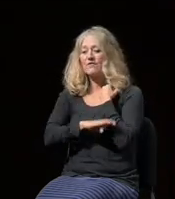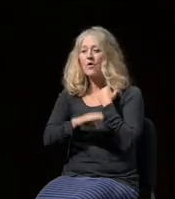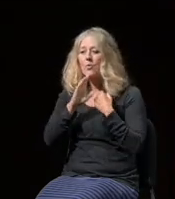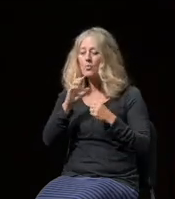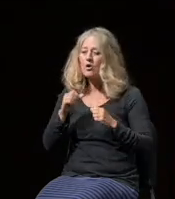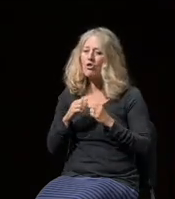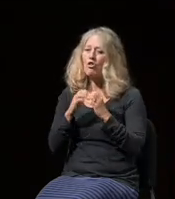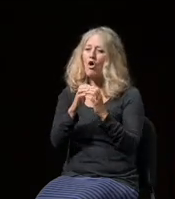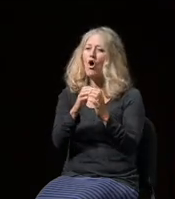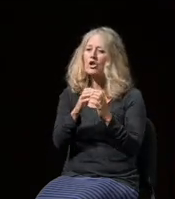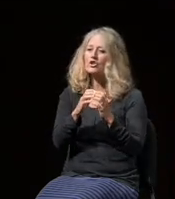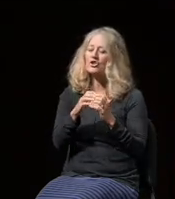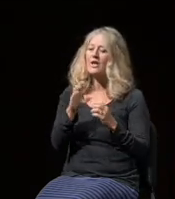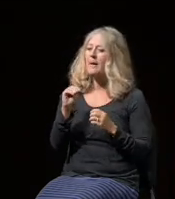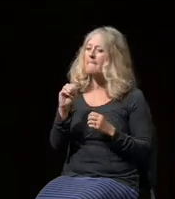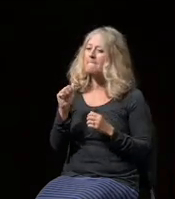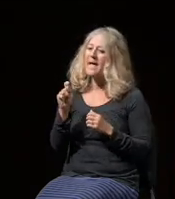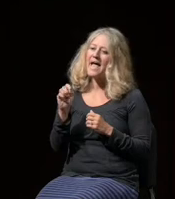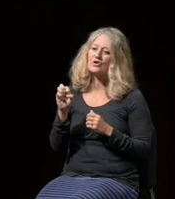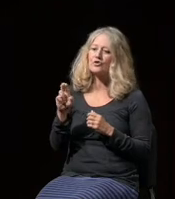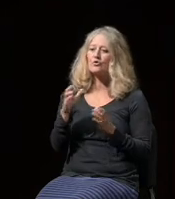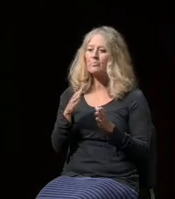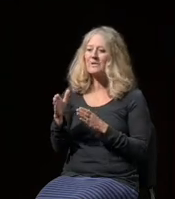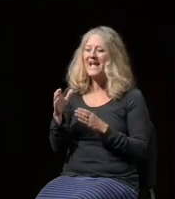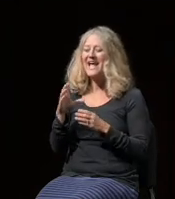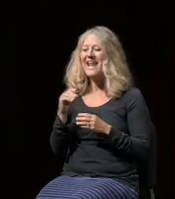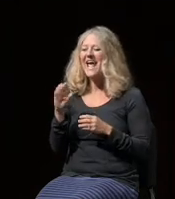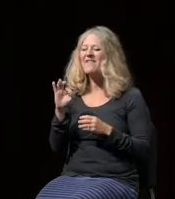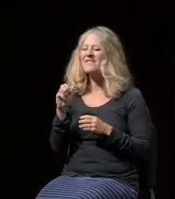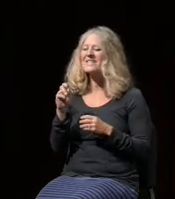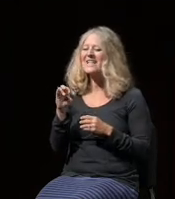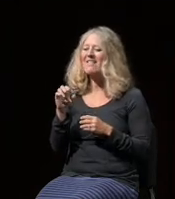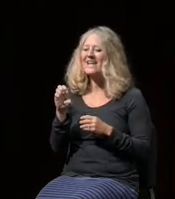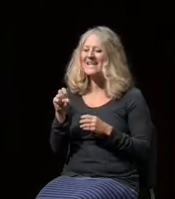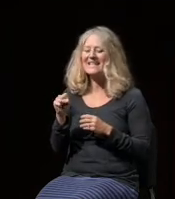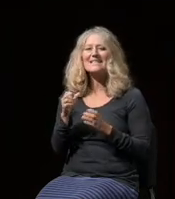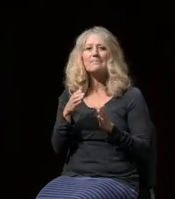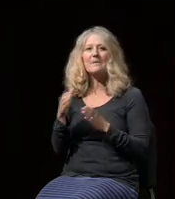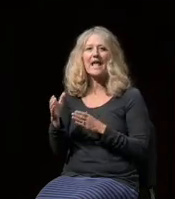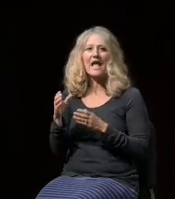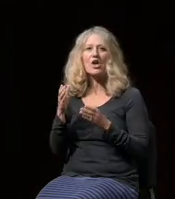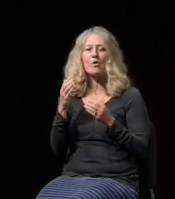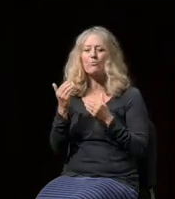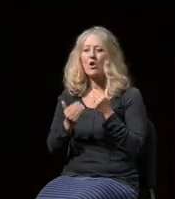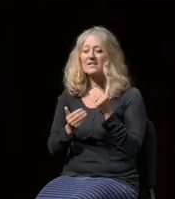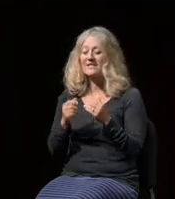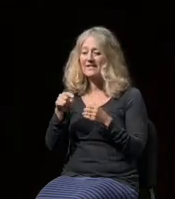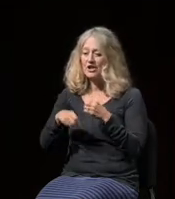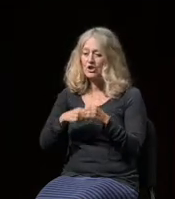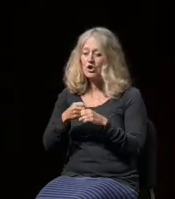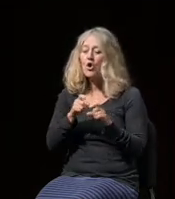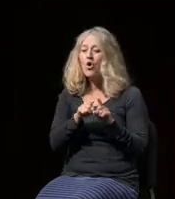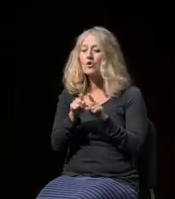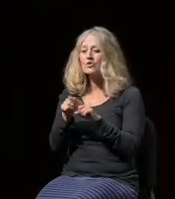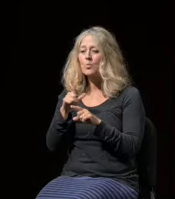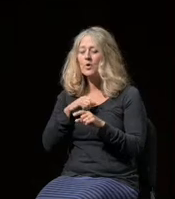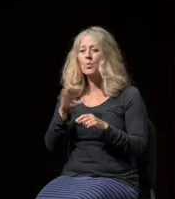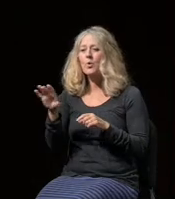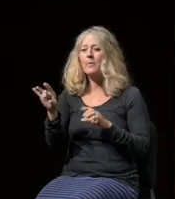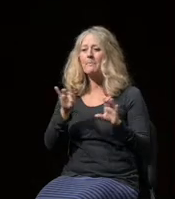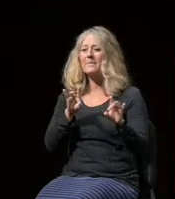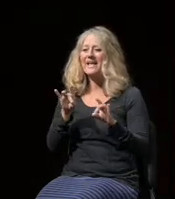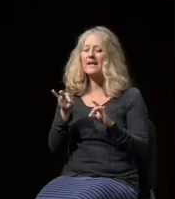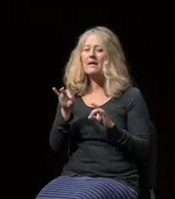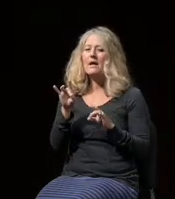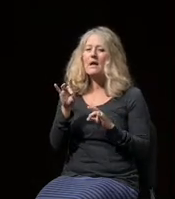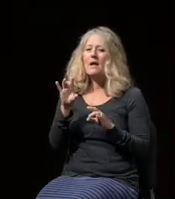Educational Master Plan and Facilities Master Plan development process. This year we will also pick up the compressed